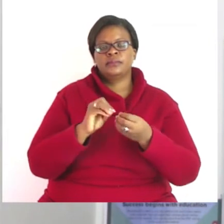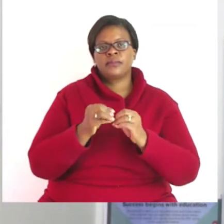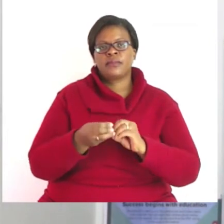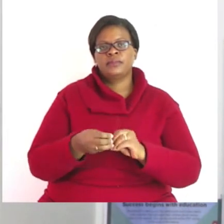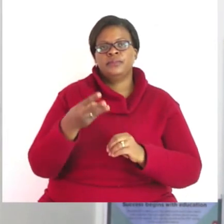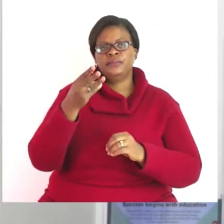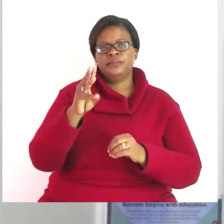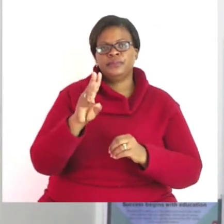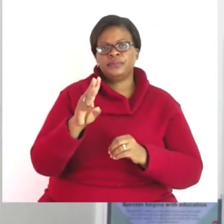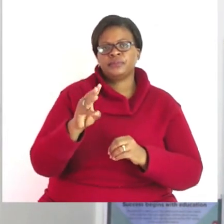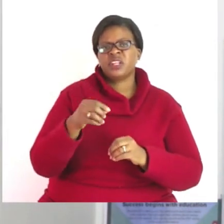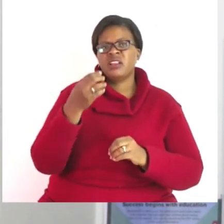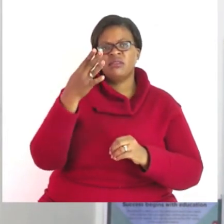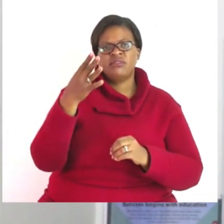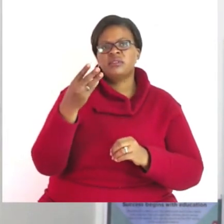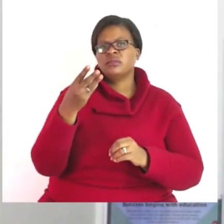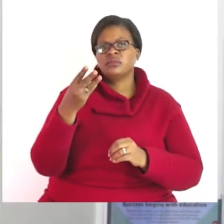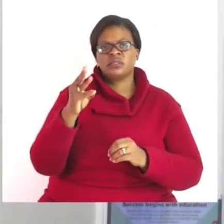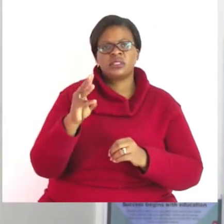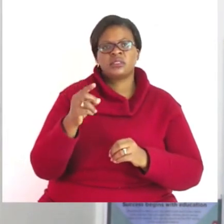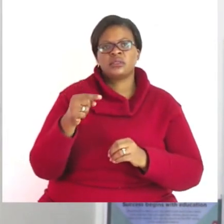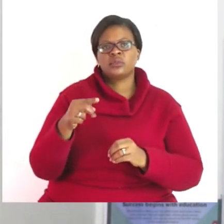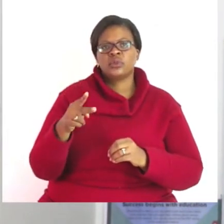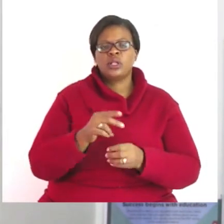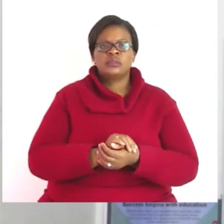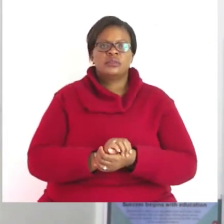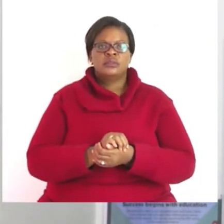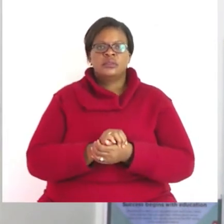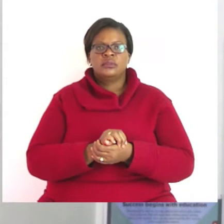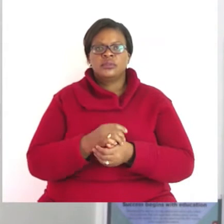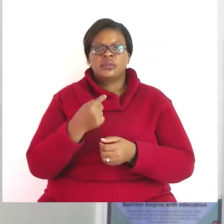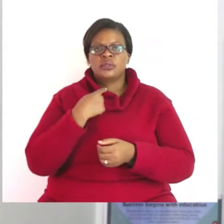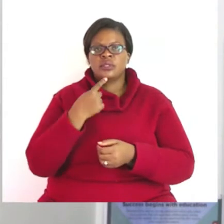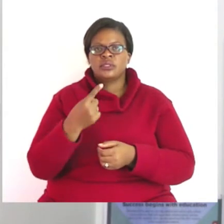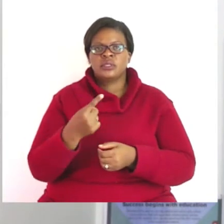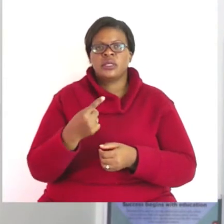12 is a composite number. Other composite number we can talk about